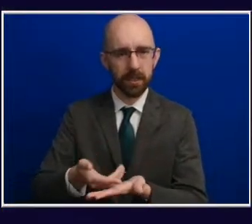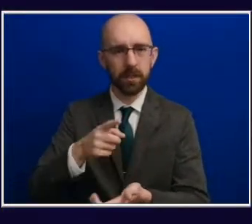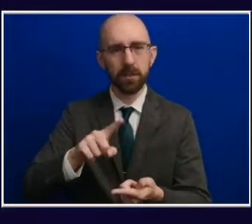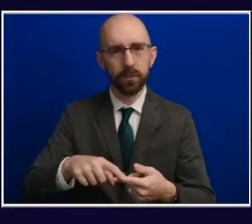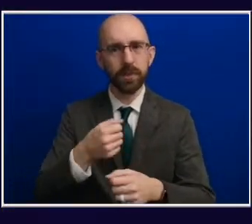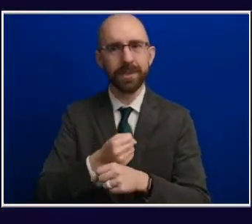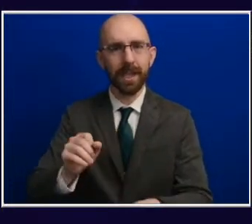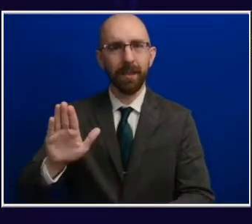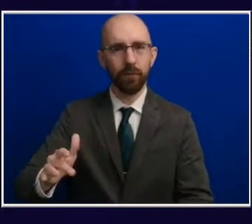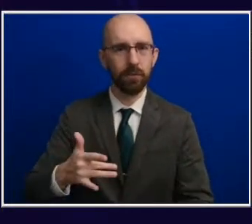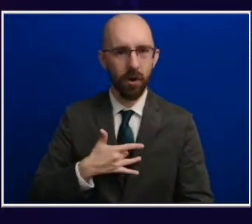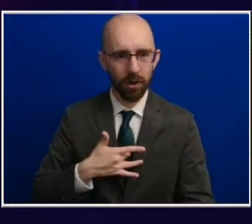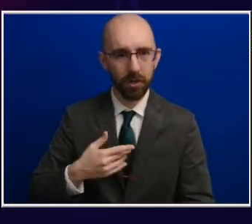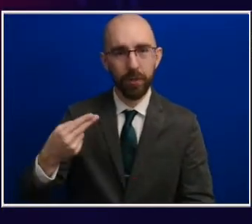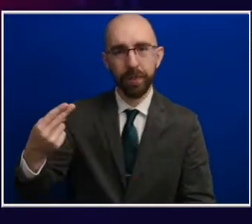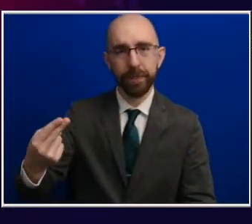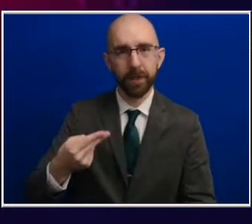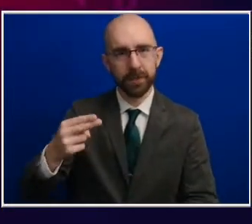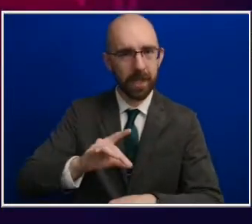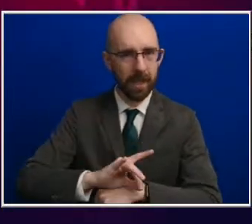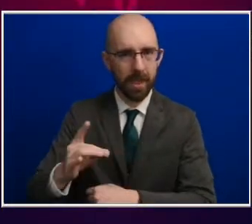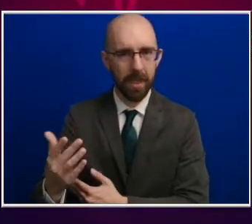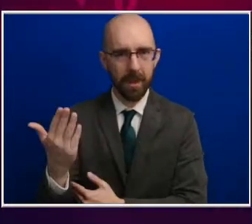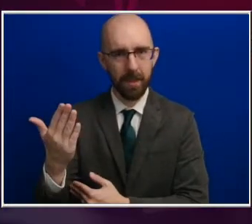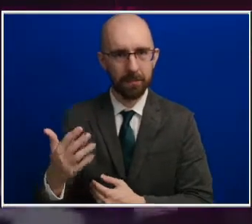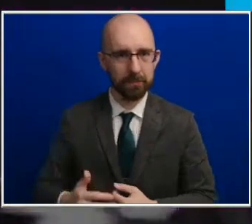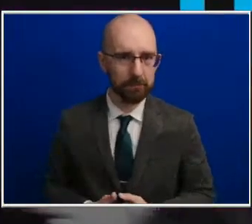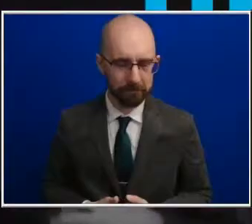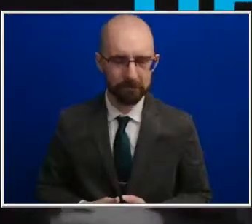heart. Thursday at 8 a.m.